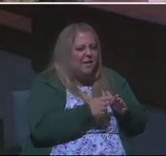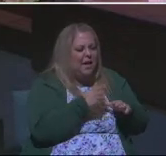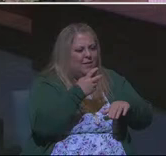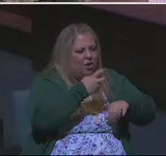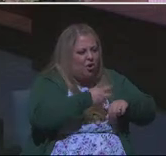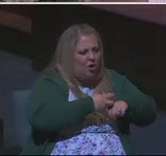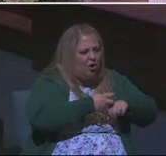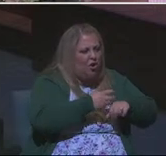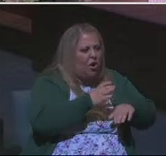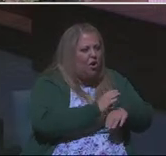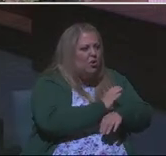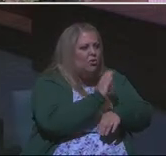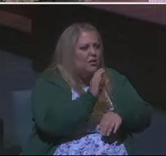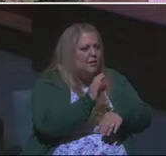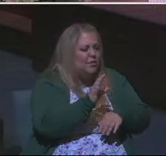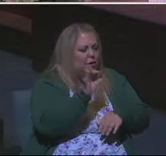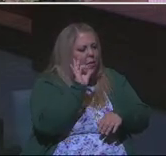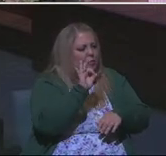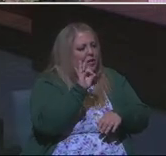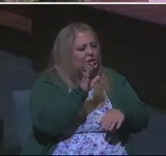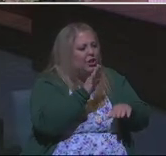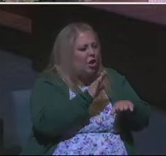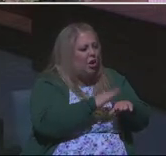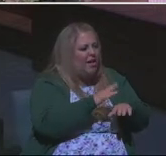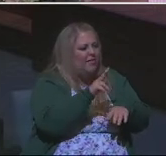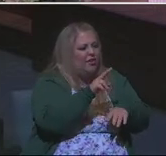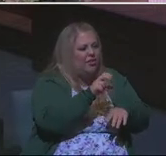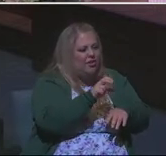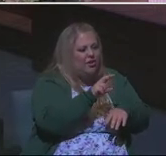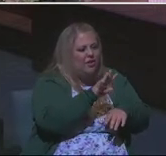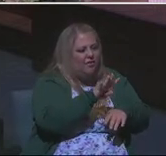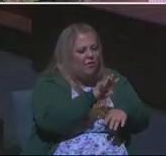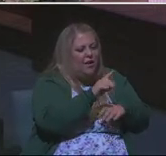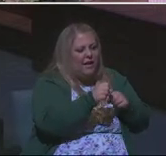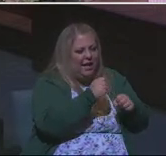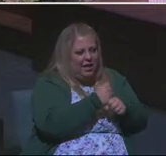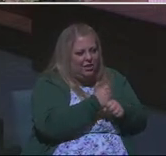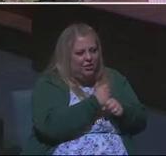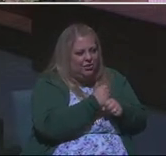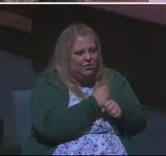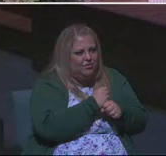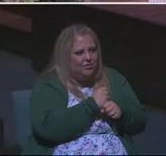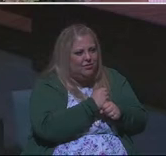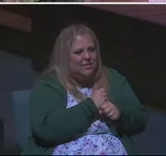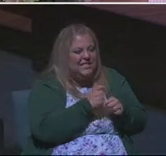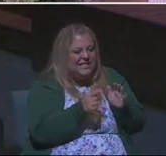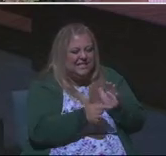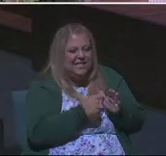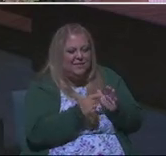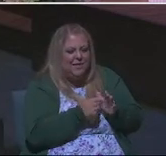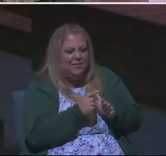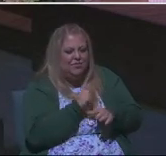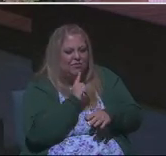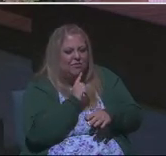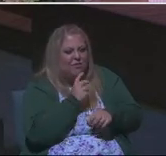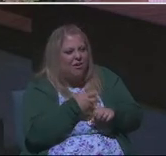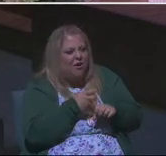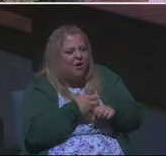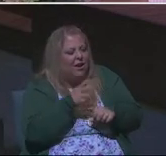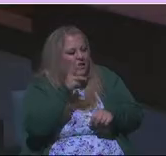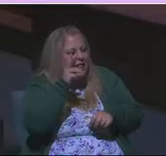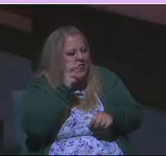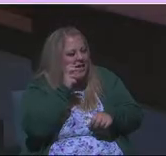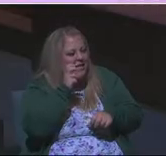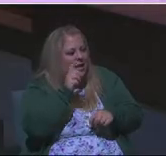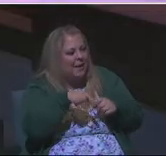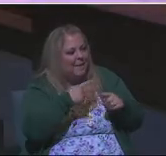Christmas when you've been preaching on Christmas for 34 years. It's a really difficult thing for people to listen to sermons about